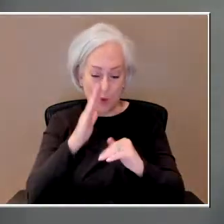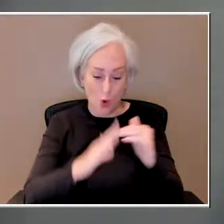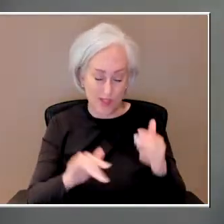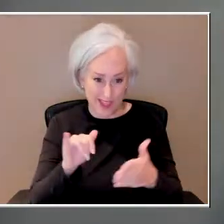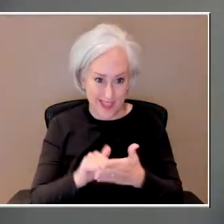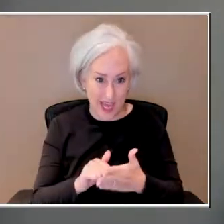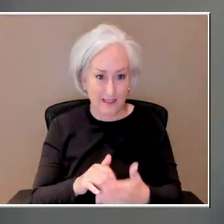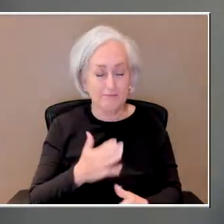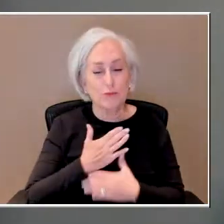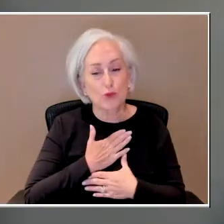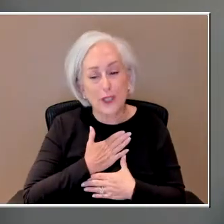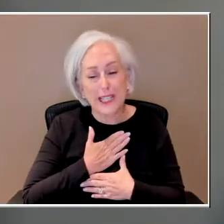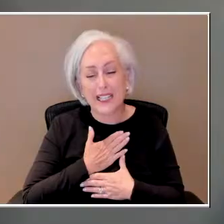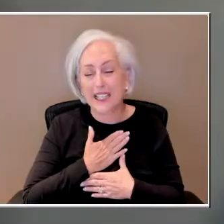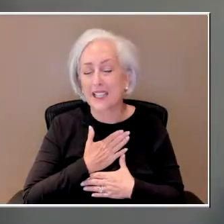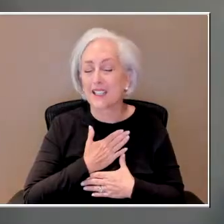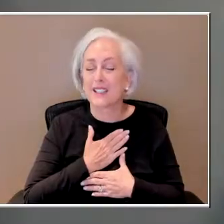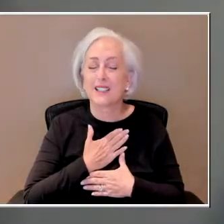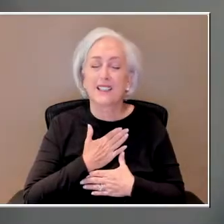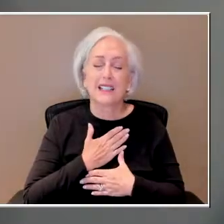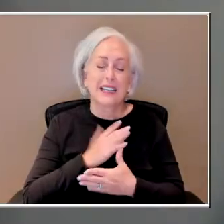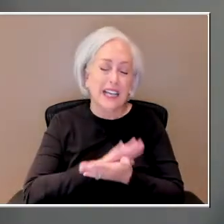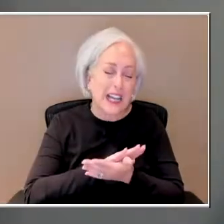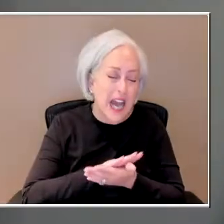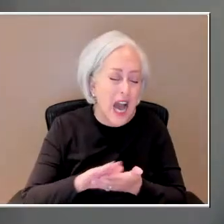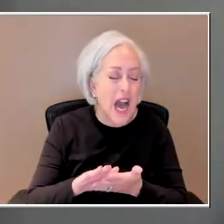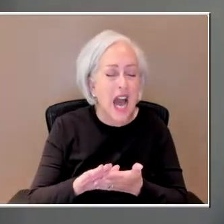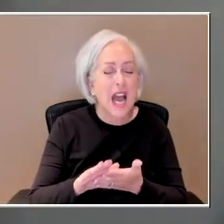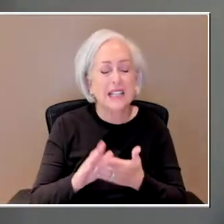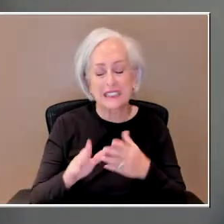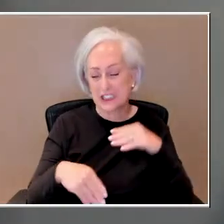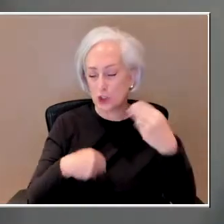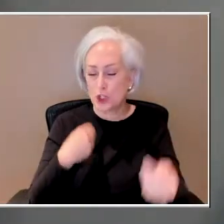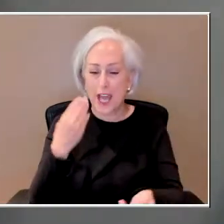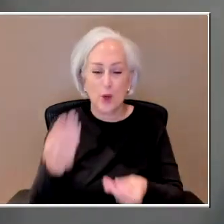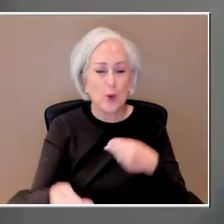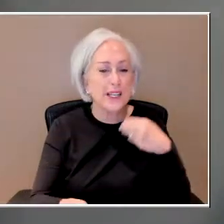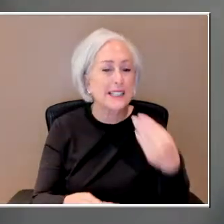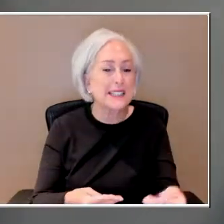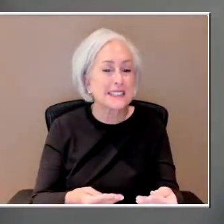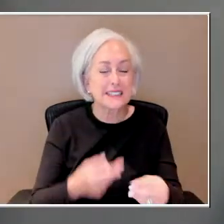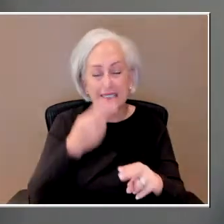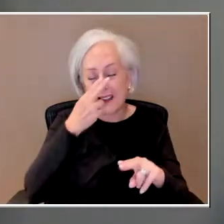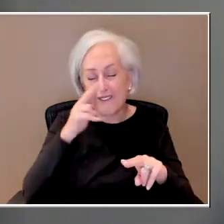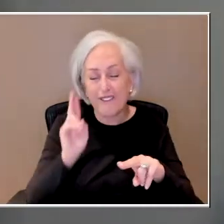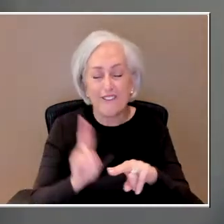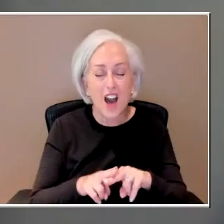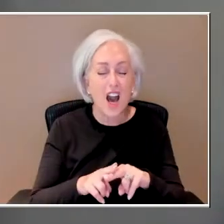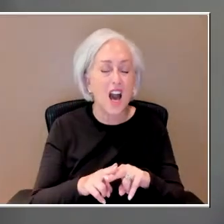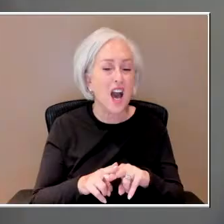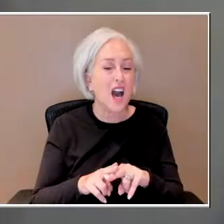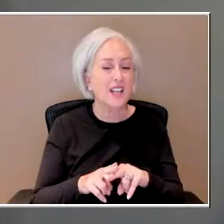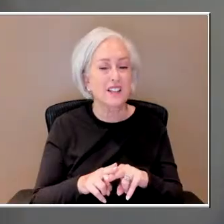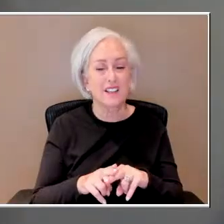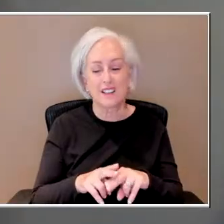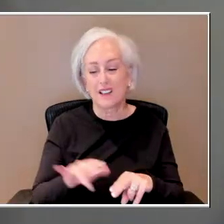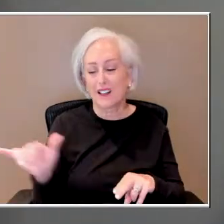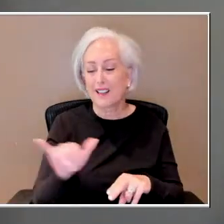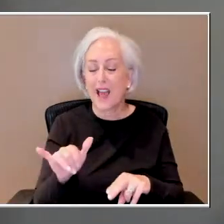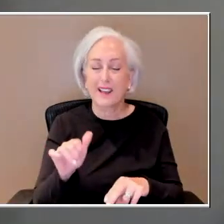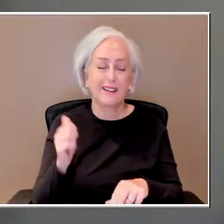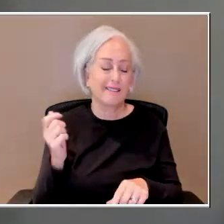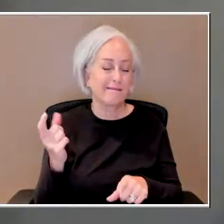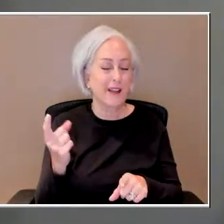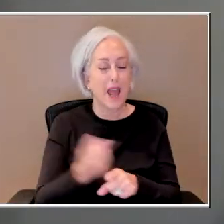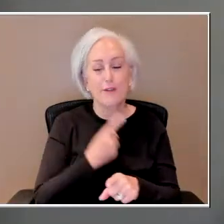extremely down to earth, very generous and kind and fun. And it was like talking to a best friend